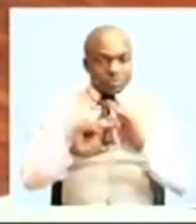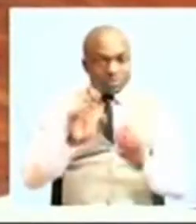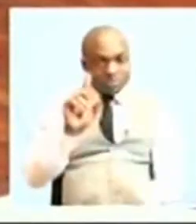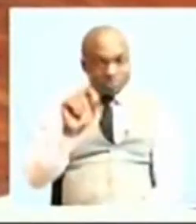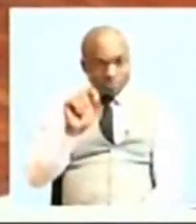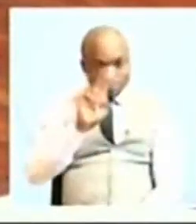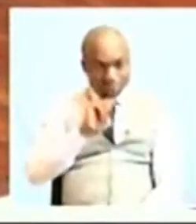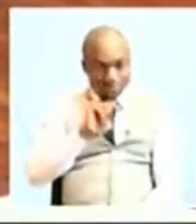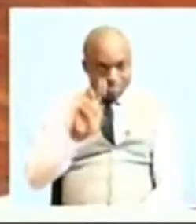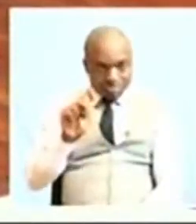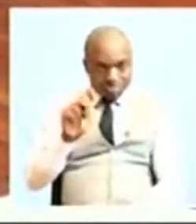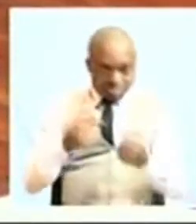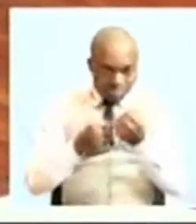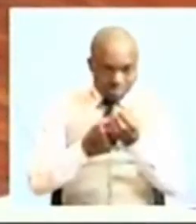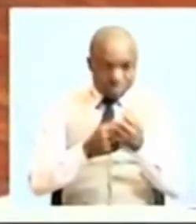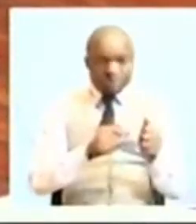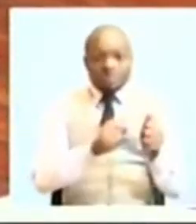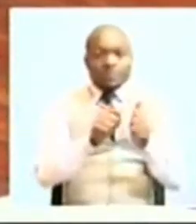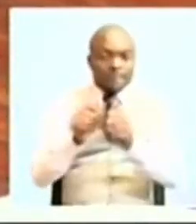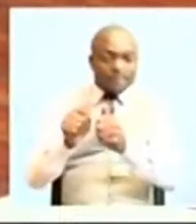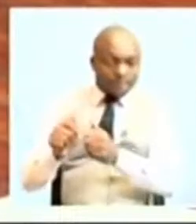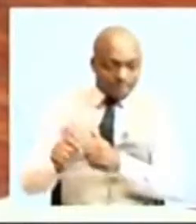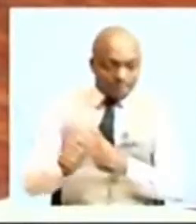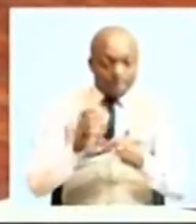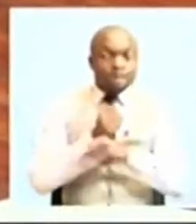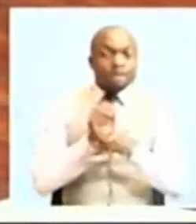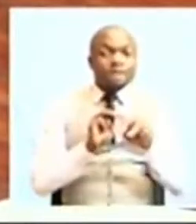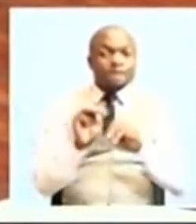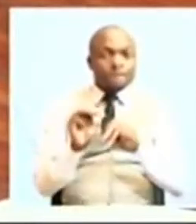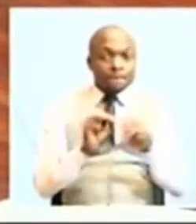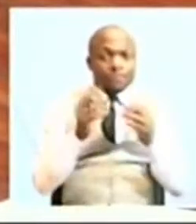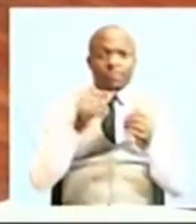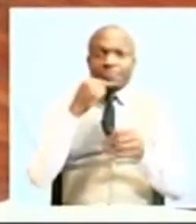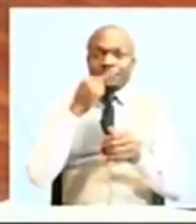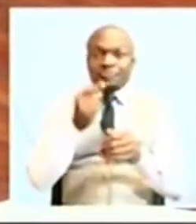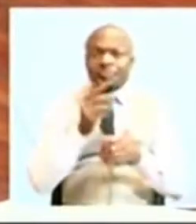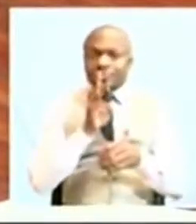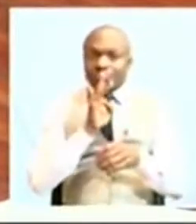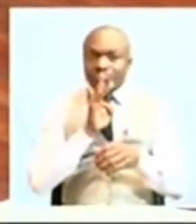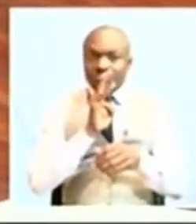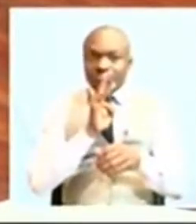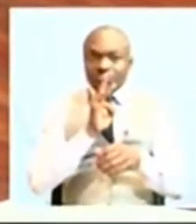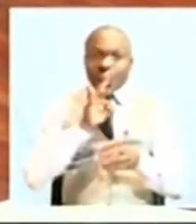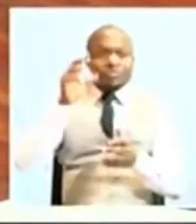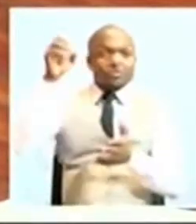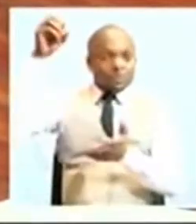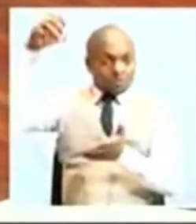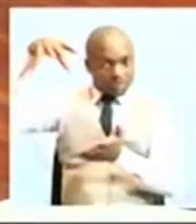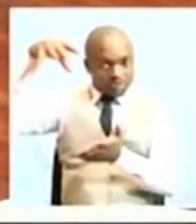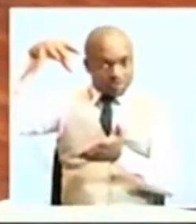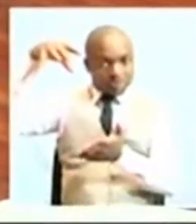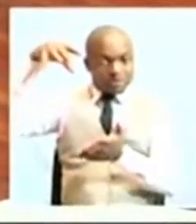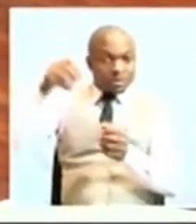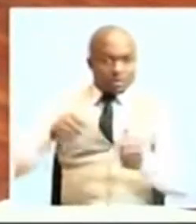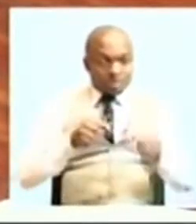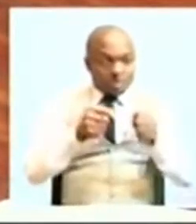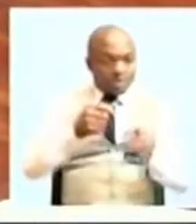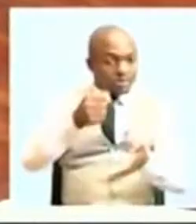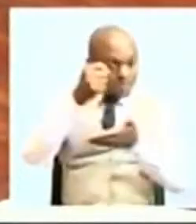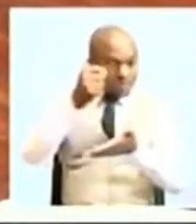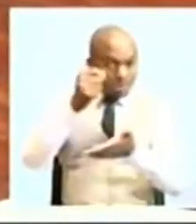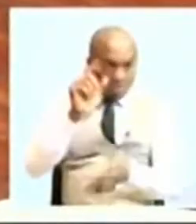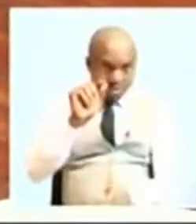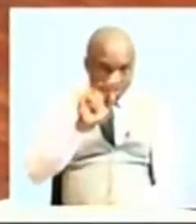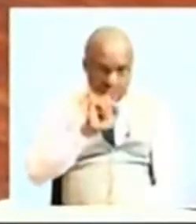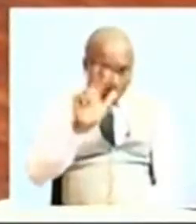2022 funding. Action taken. Management wishes to state that the water solar mechanized system was budgeted for under